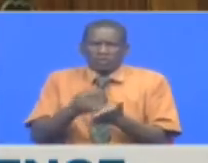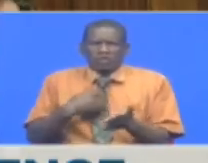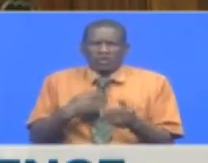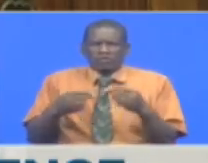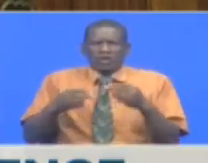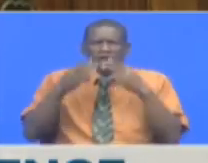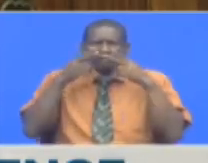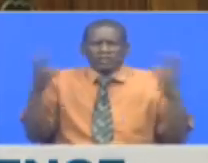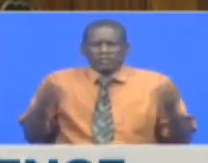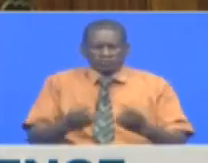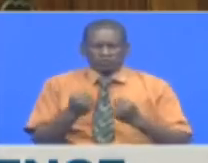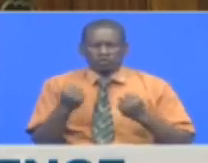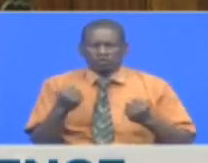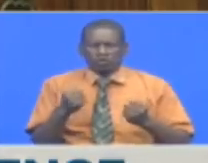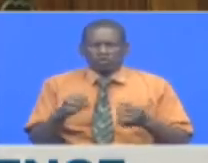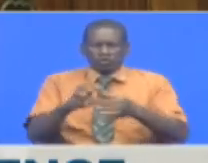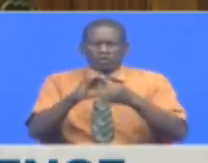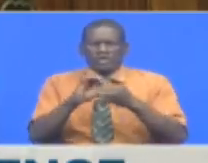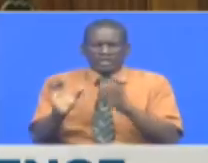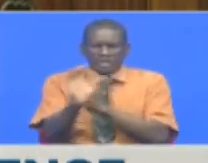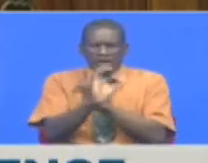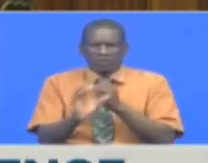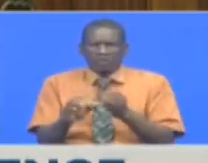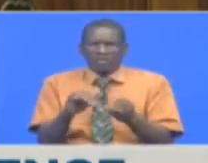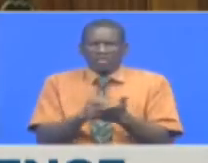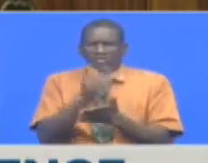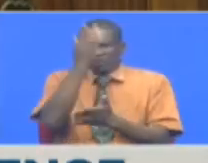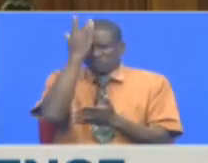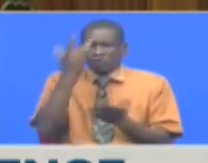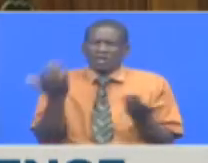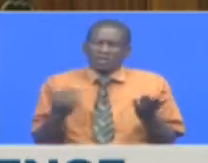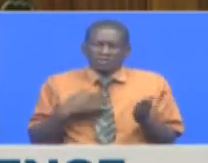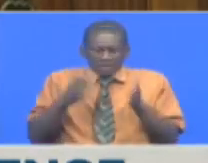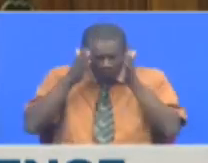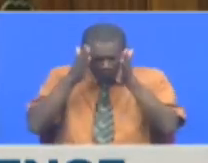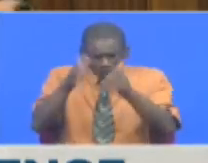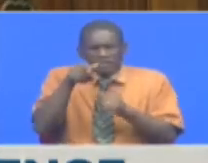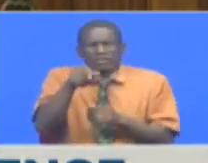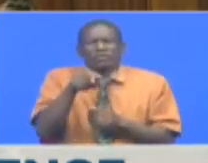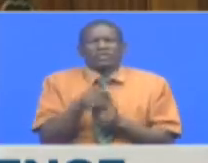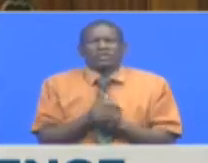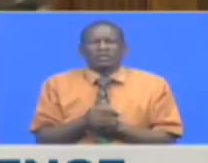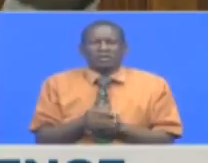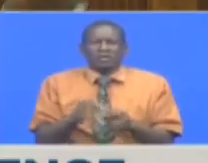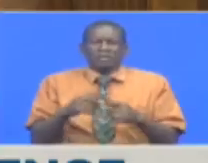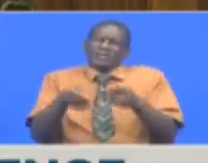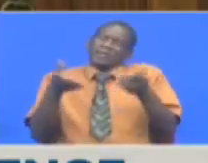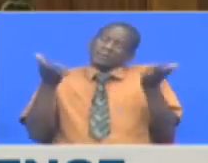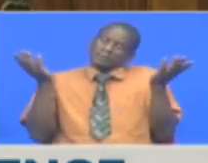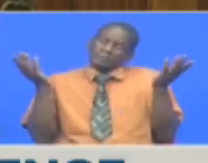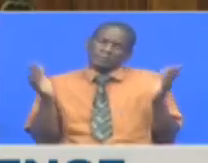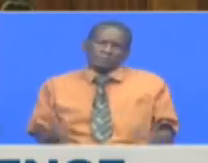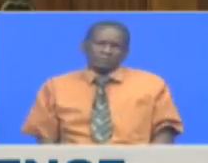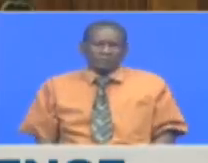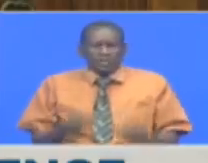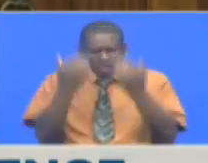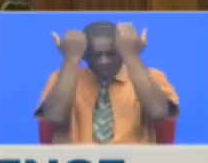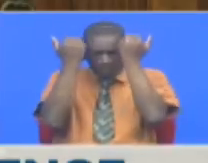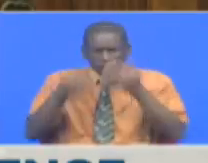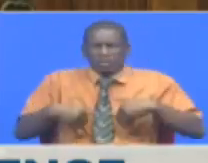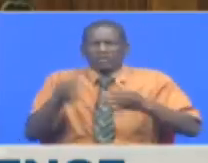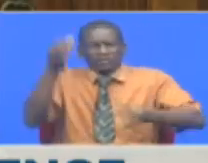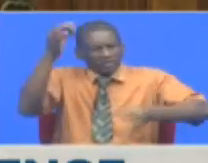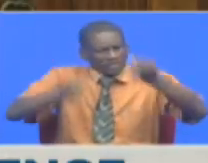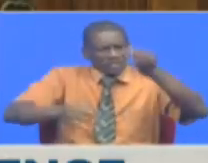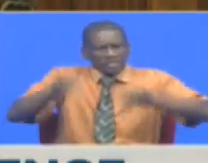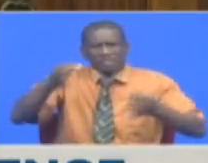stable, united country. And that is why I was very keen on this. Unfortunately, the courts have ruled the way they have ruled,